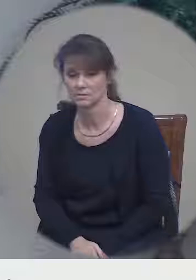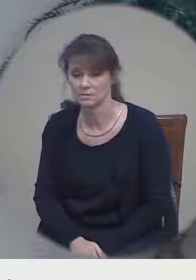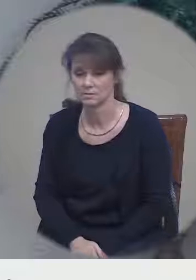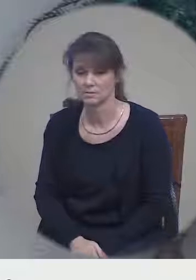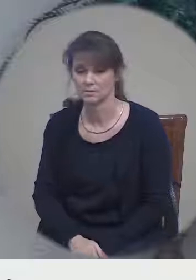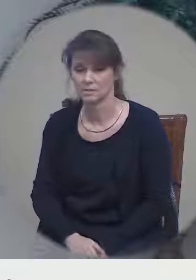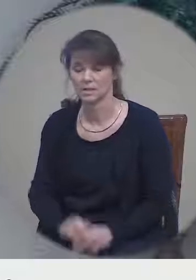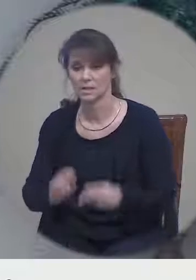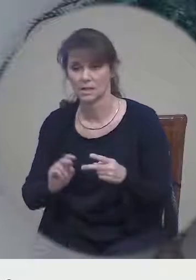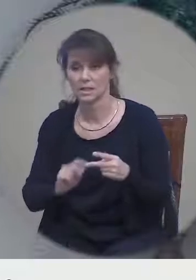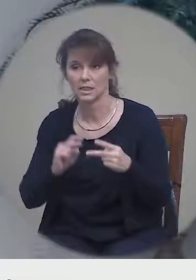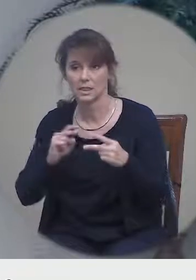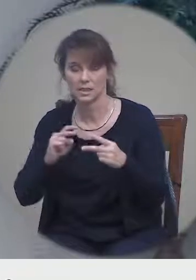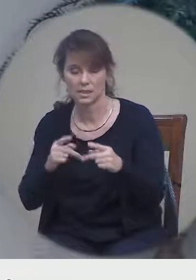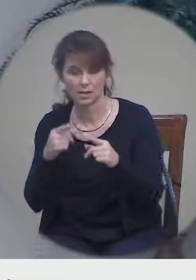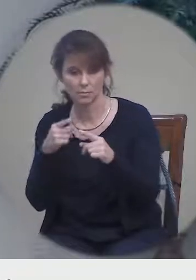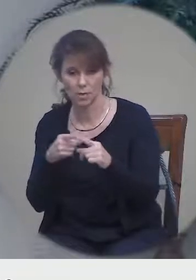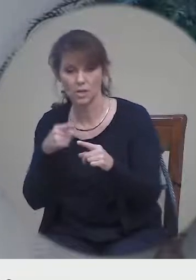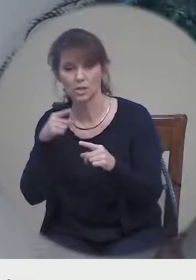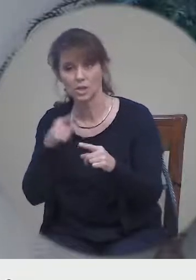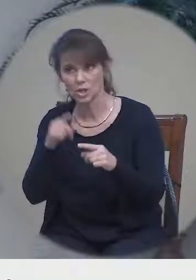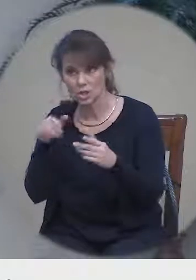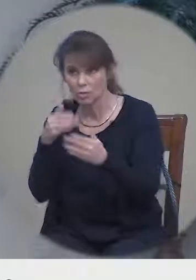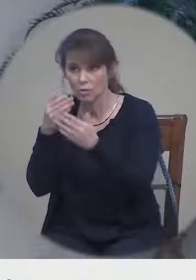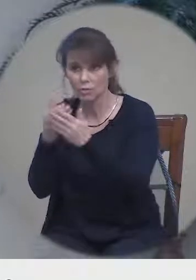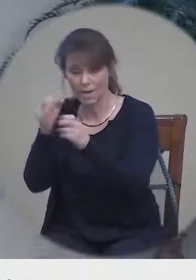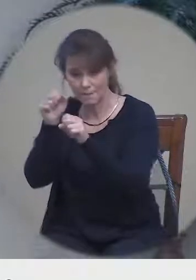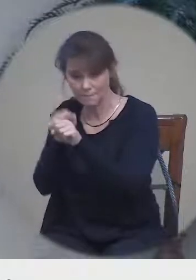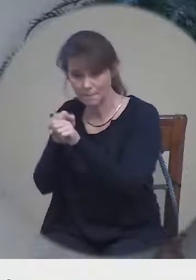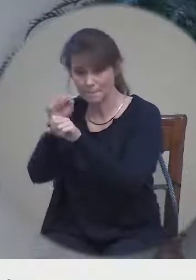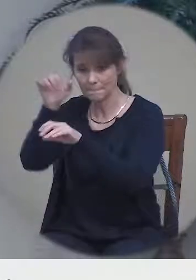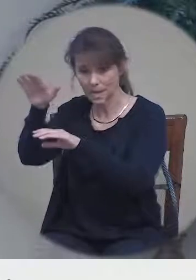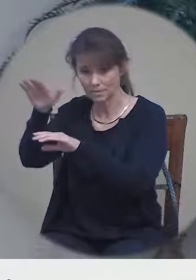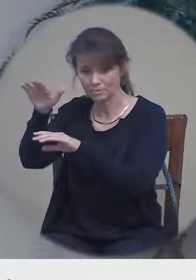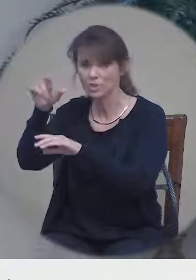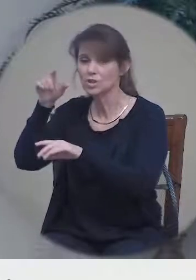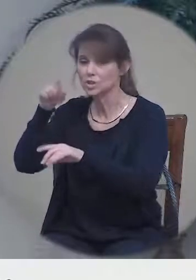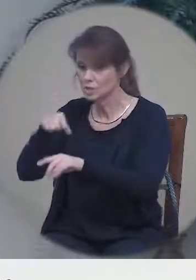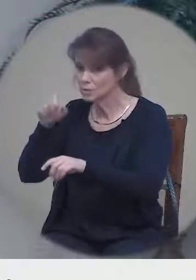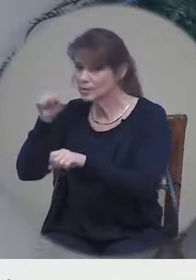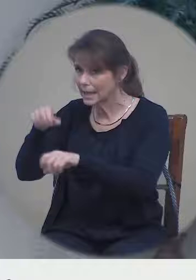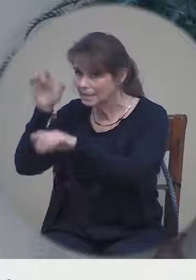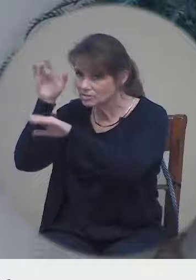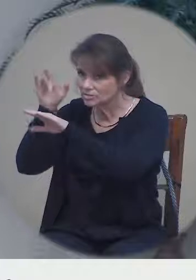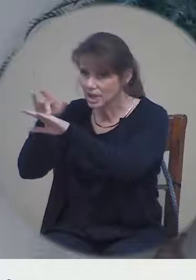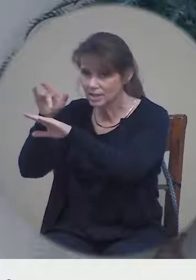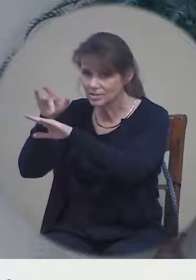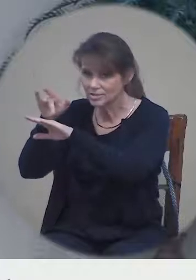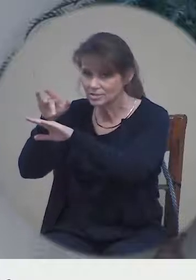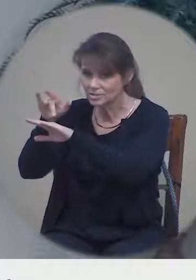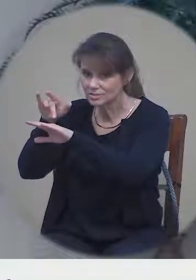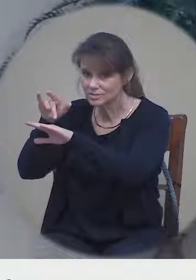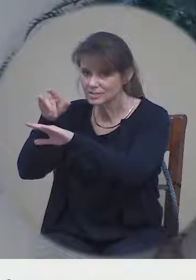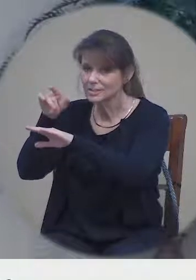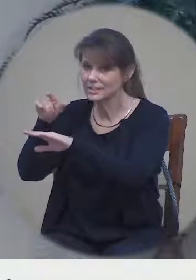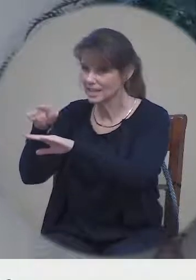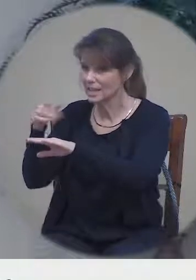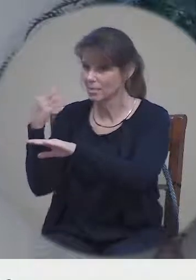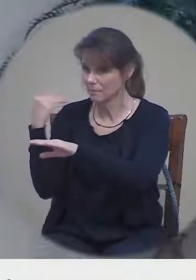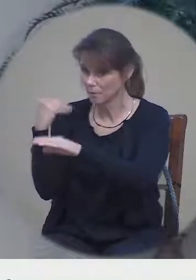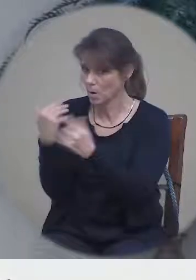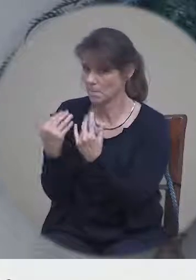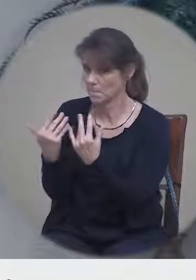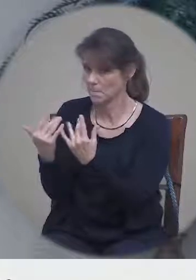point. You haven't come to a mountain that may be touched and that burned with fire, and